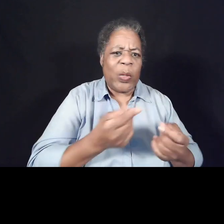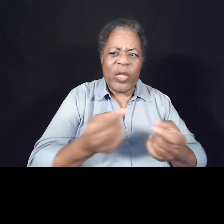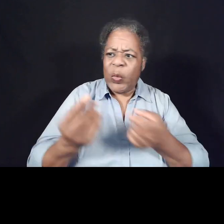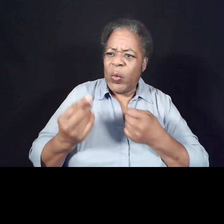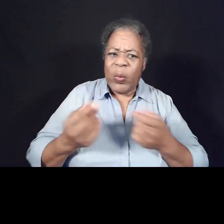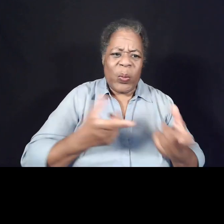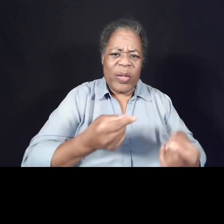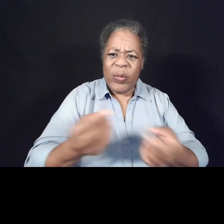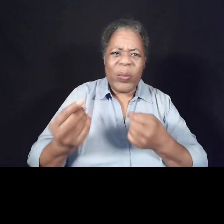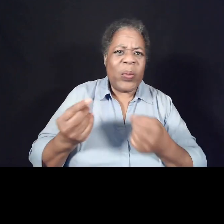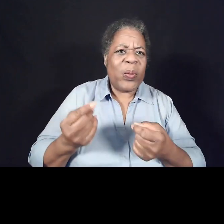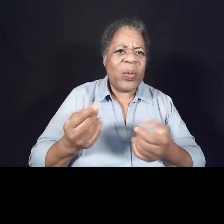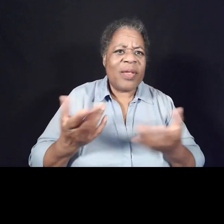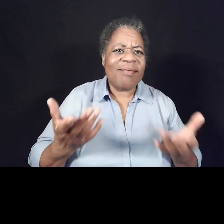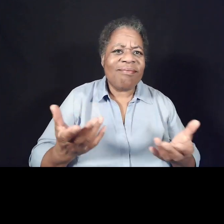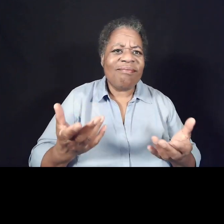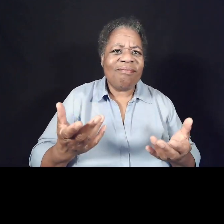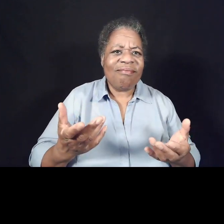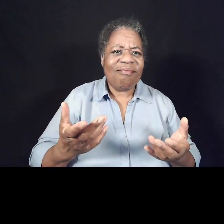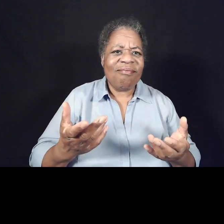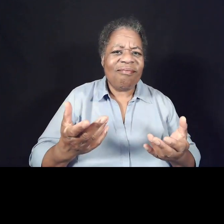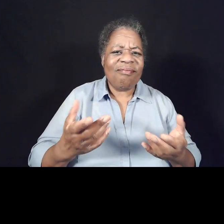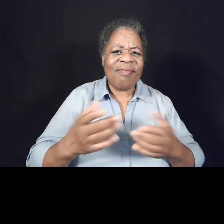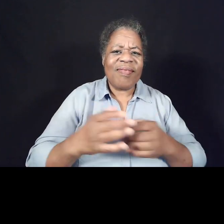that same unlikely theologian.